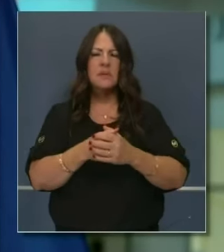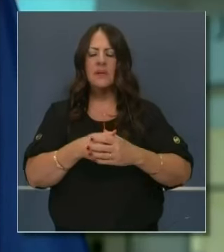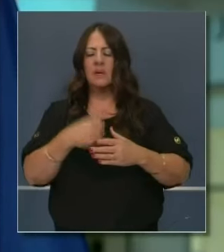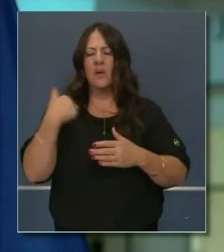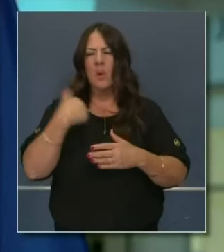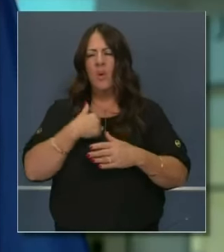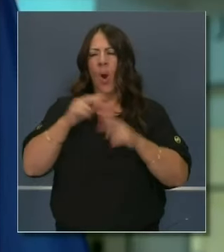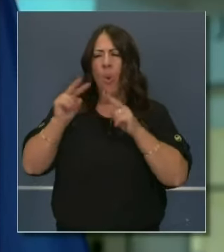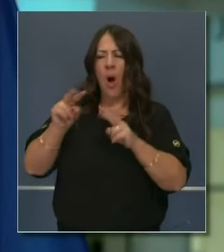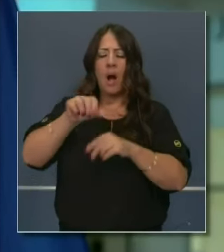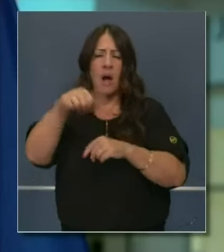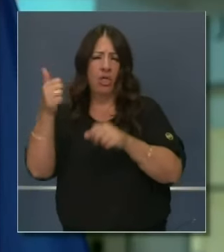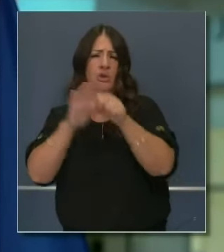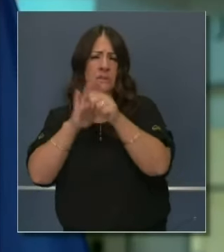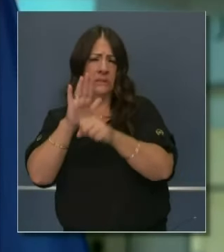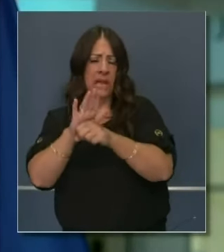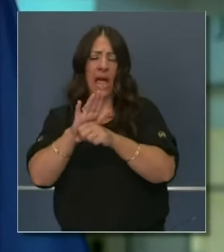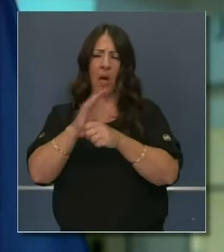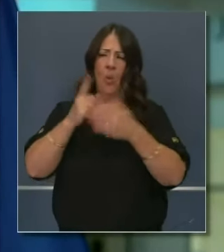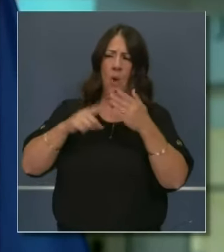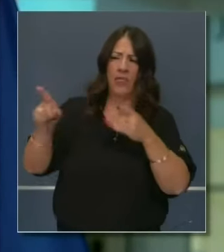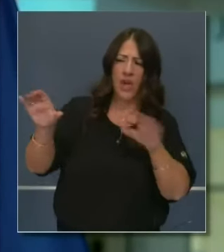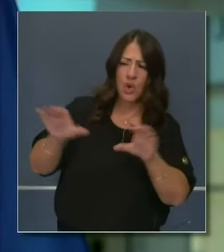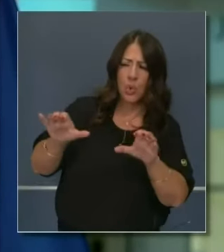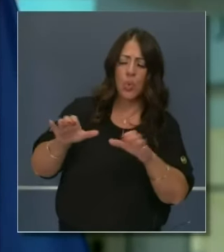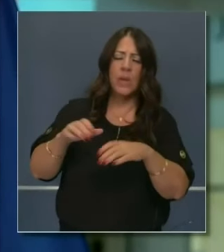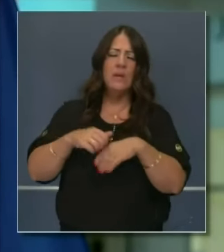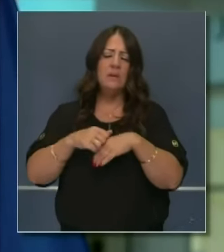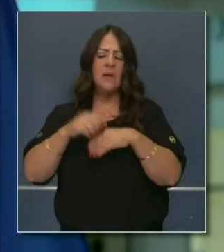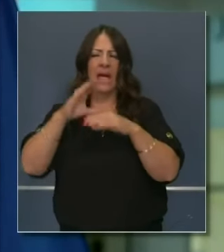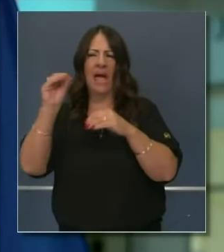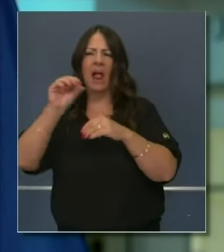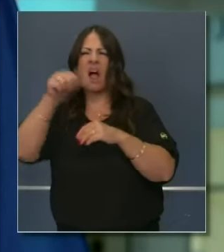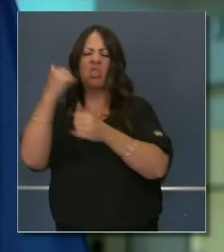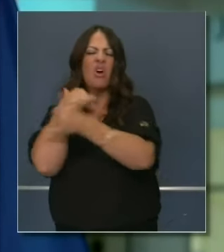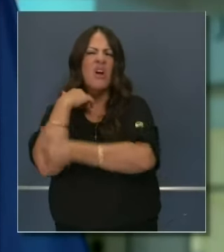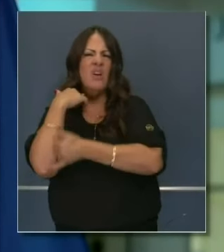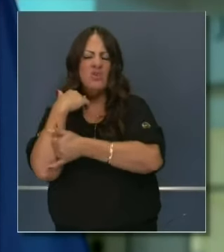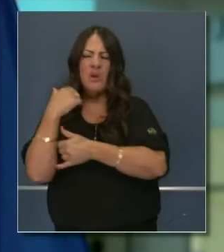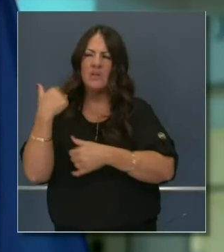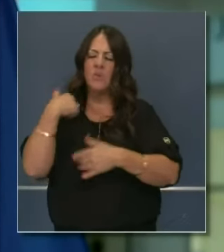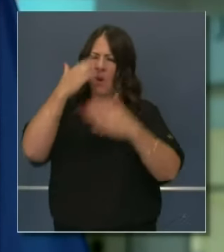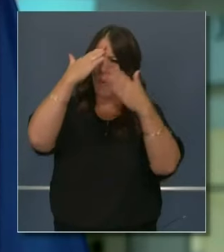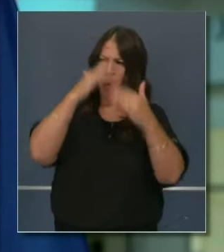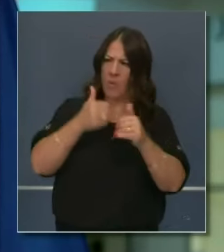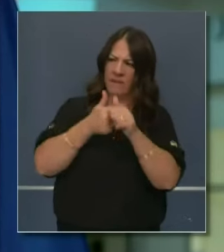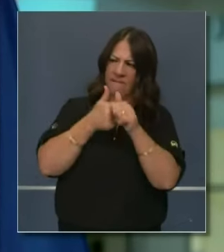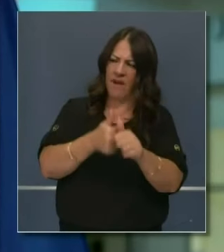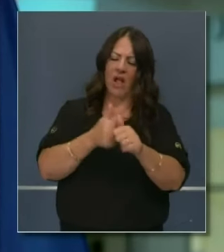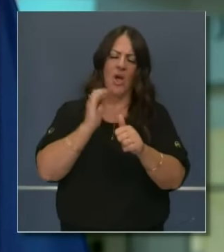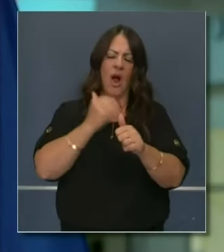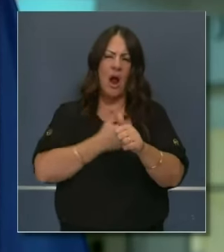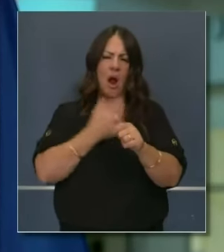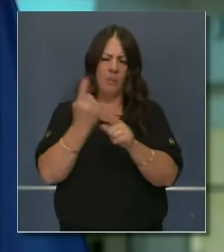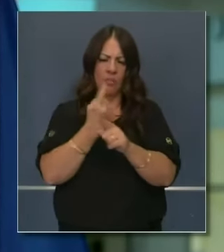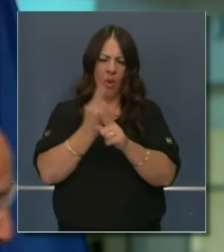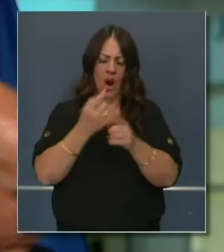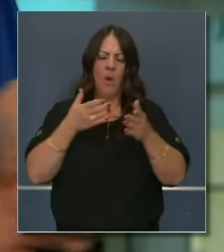globe, and we're holding our course in California and hope that that will continue to keep us on this strong and steady